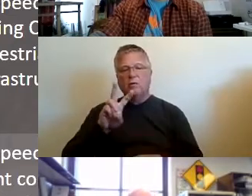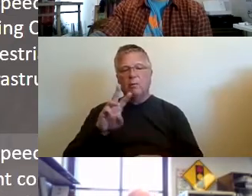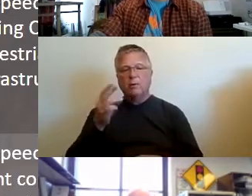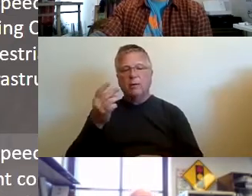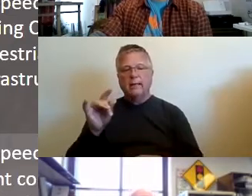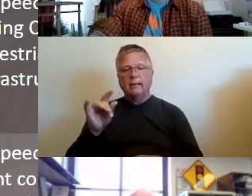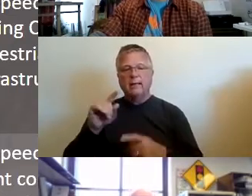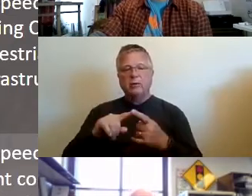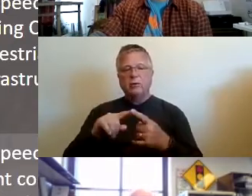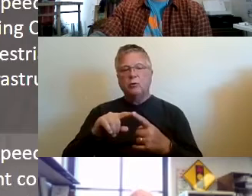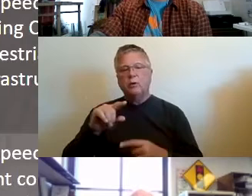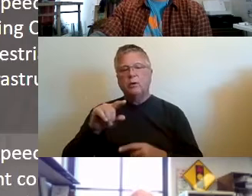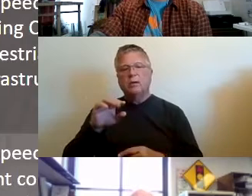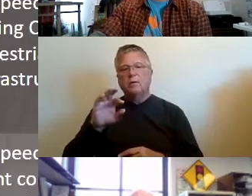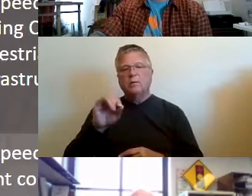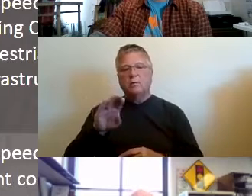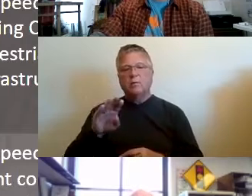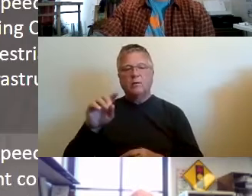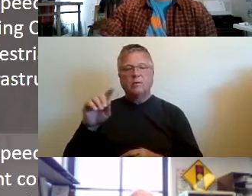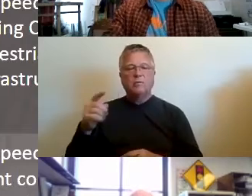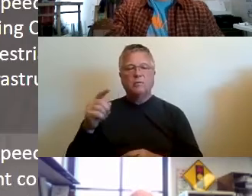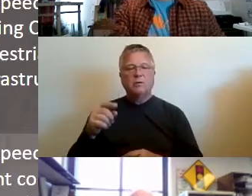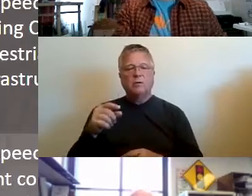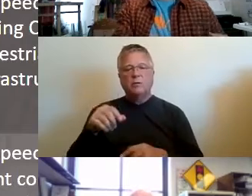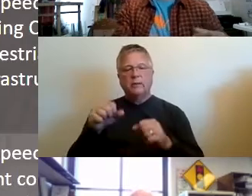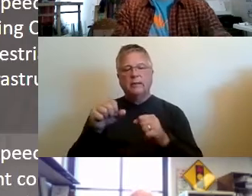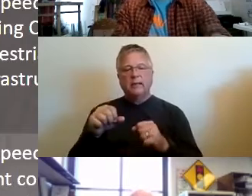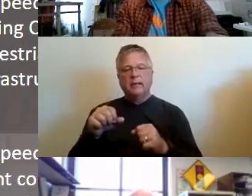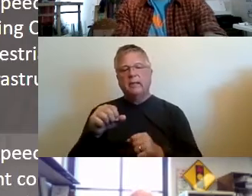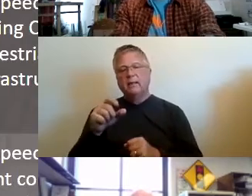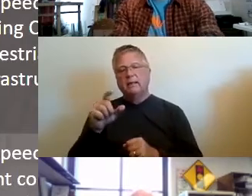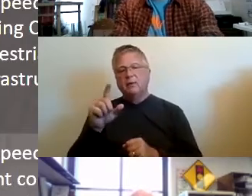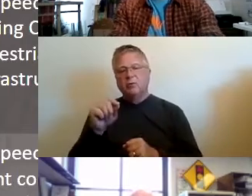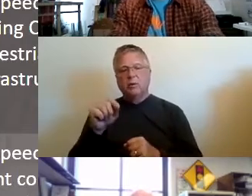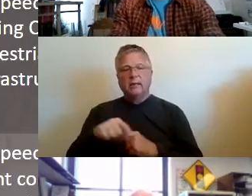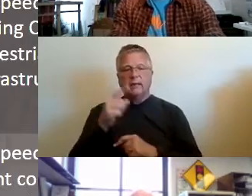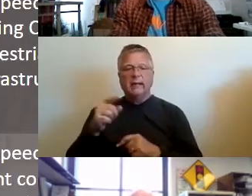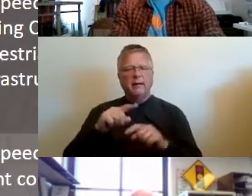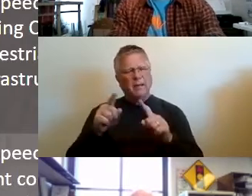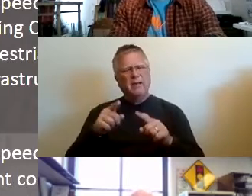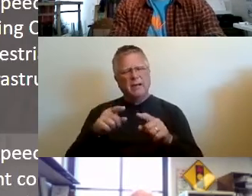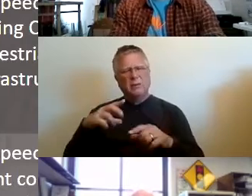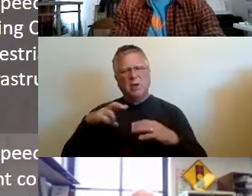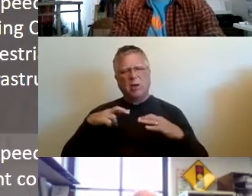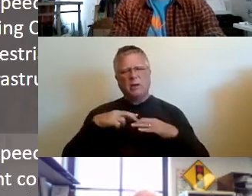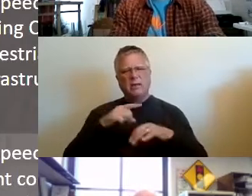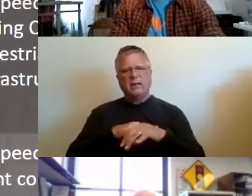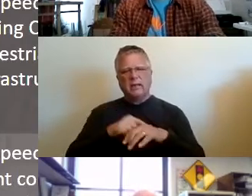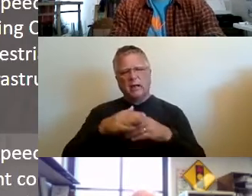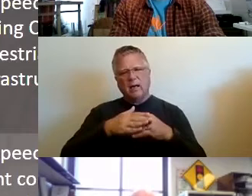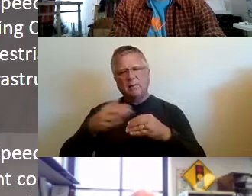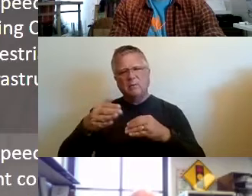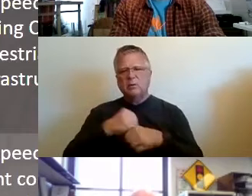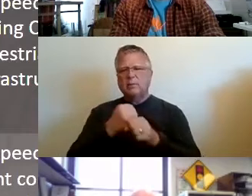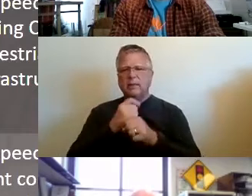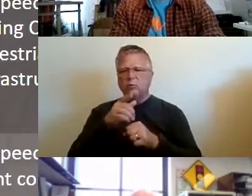2nd. Generally, we take 15 or 20-day survey, but because that was a holiday period, we want to make sure to give people ample time to get